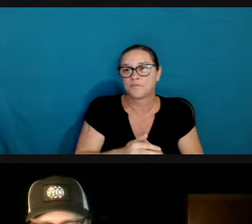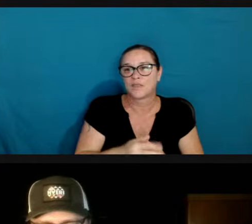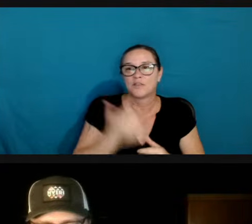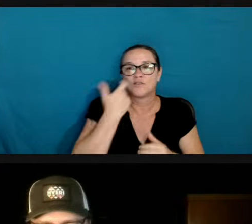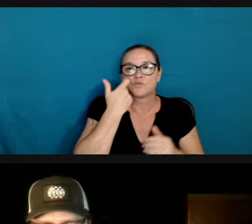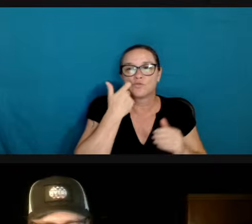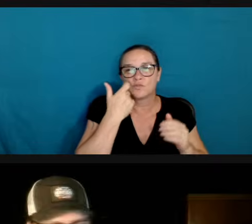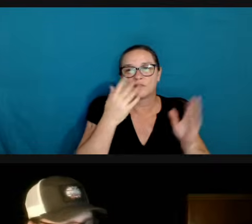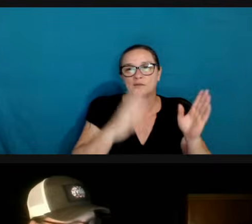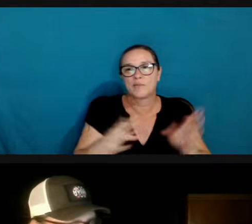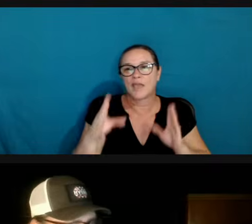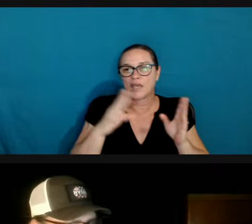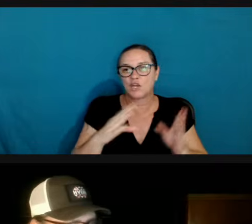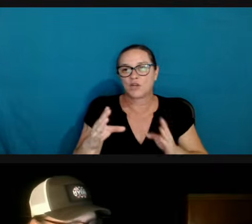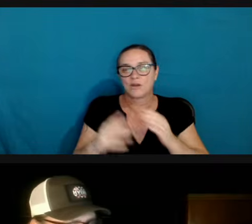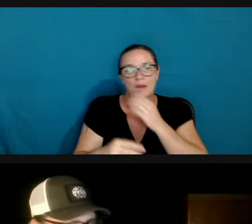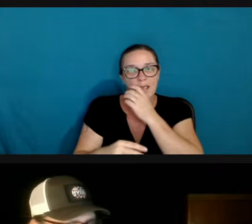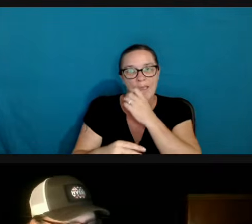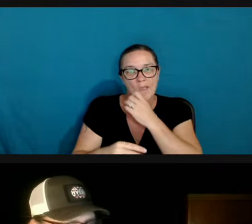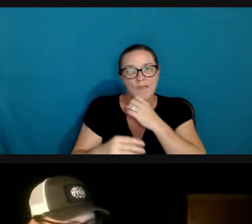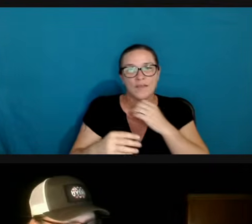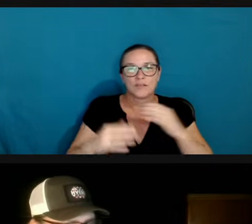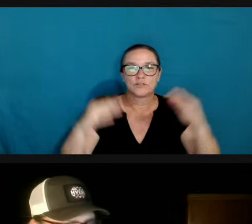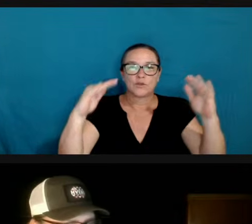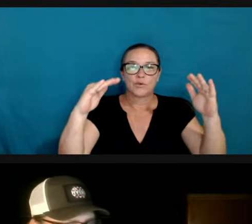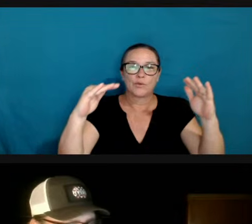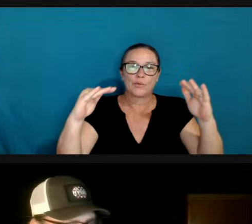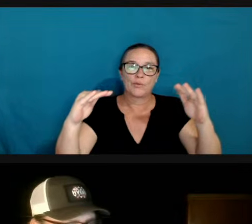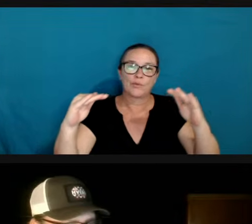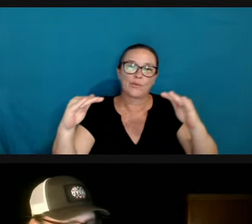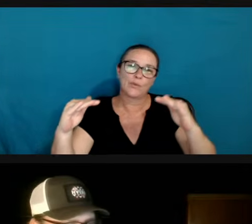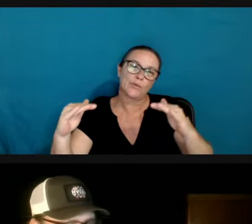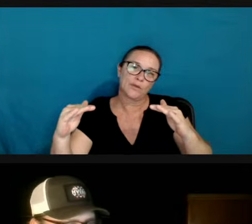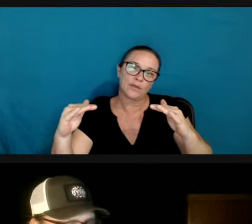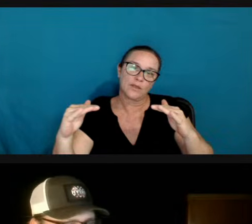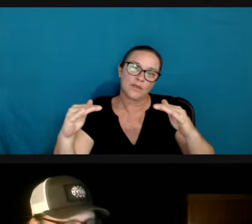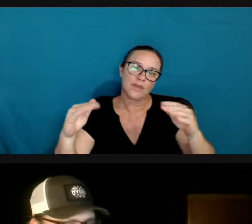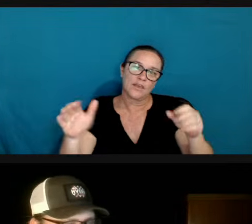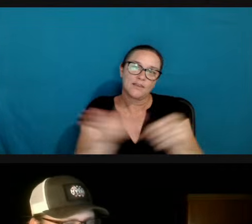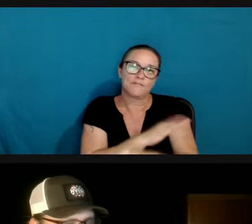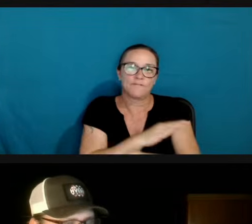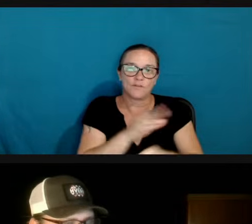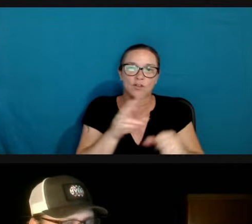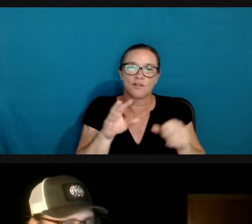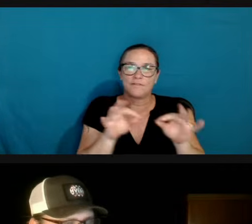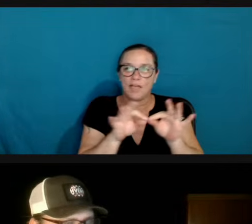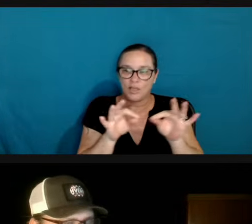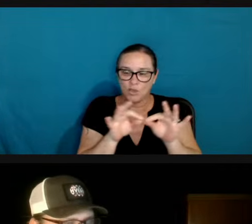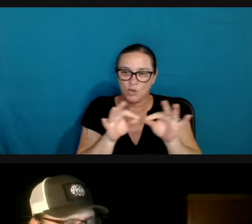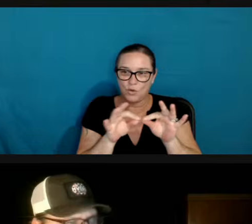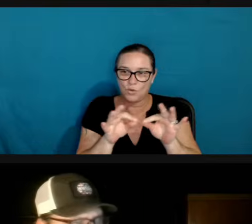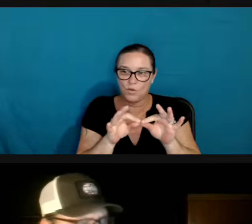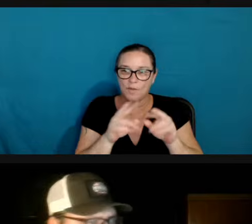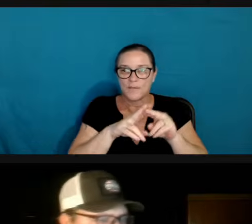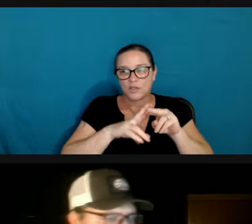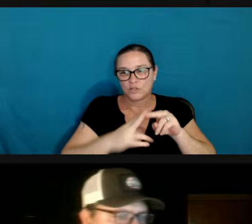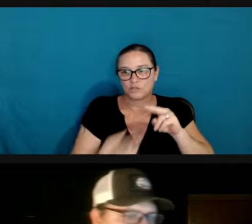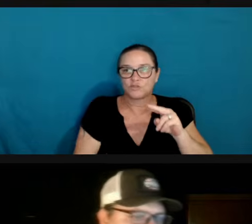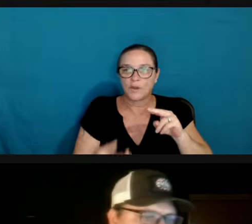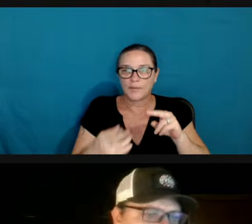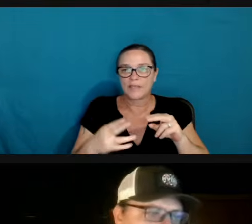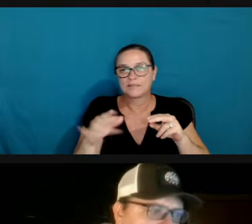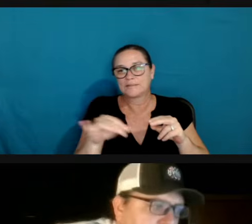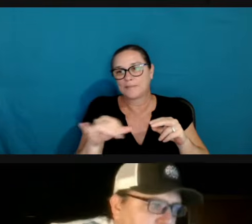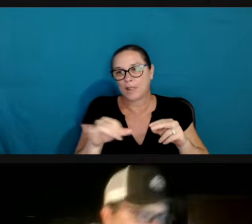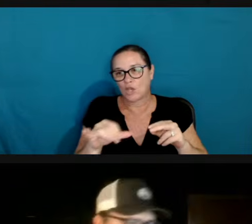the peaks decreasing in absolute values here, but dropping